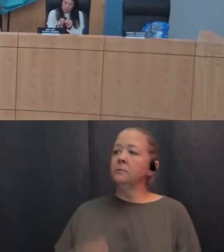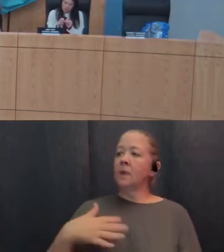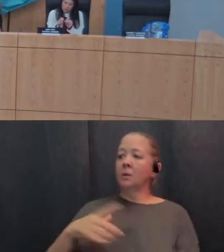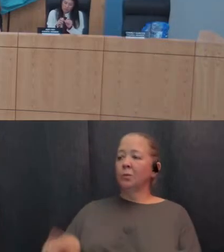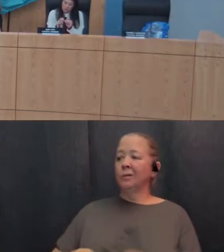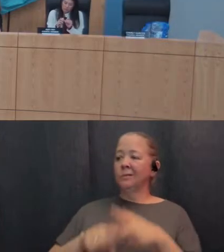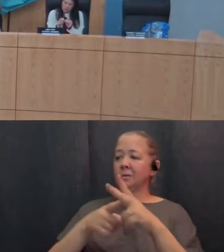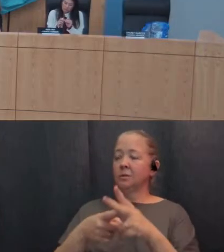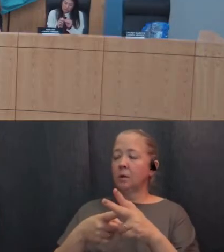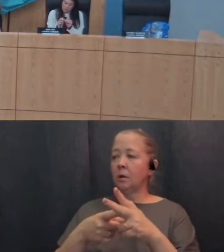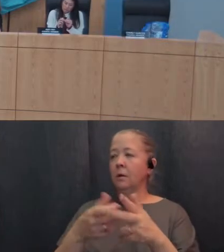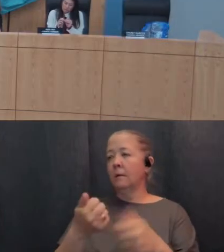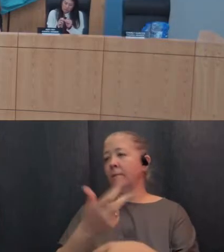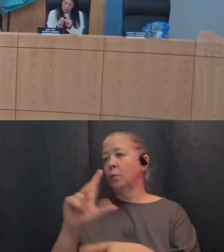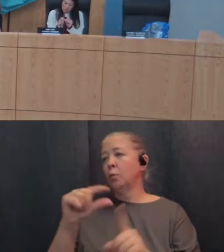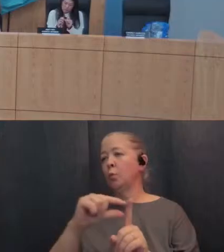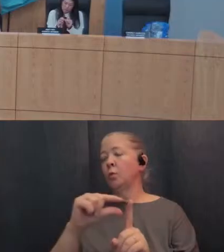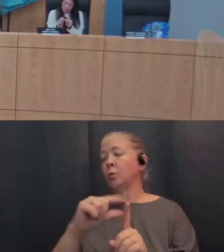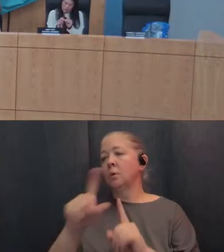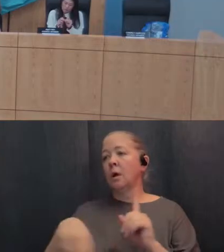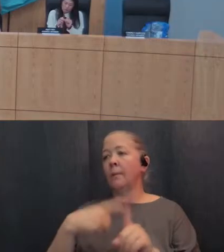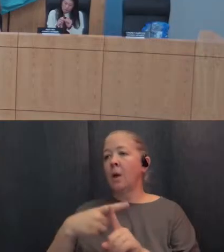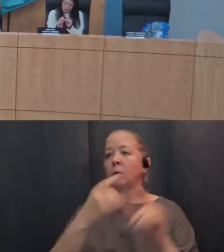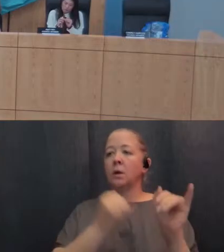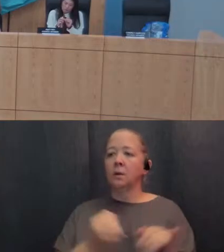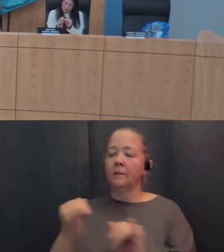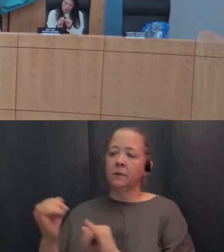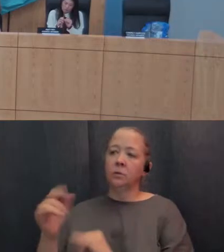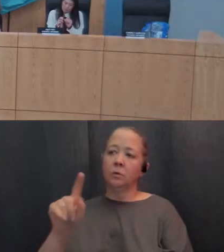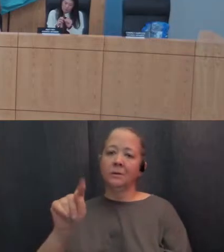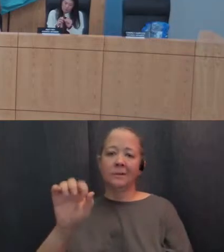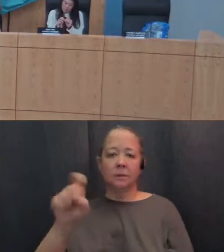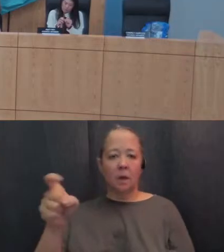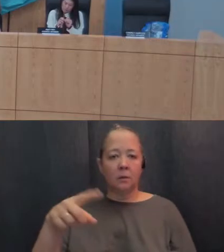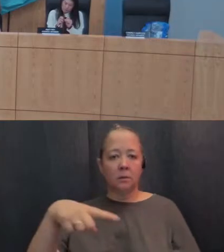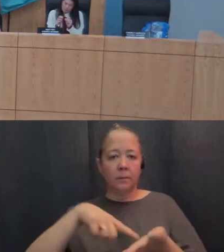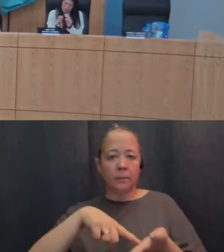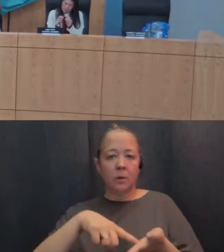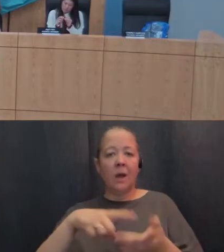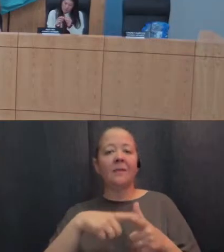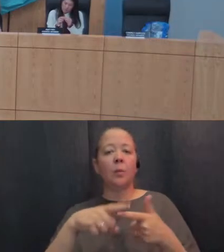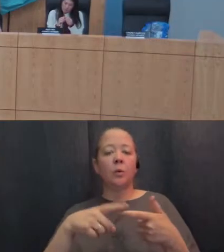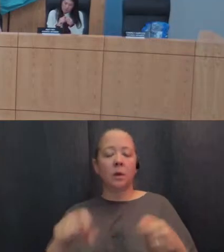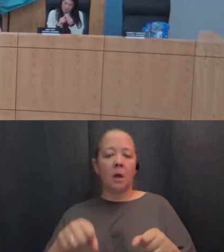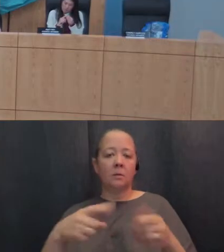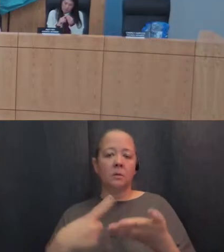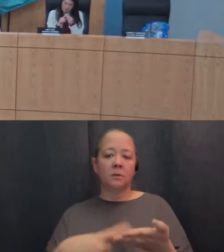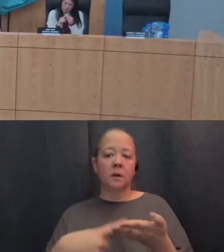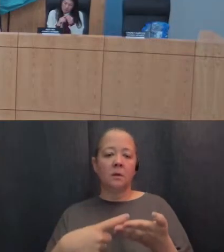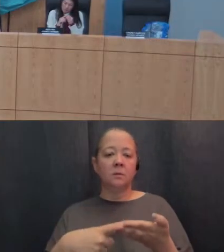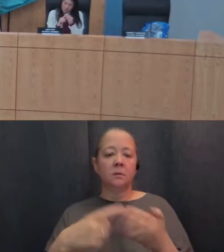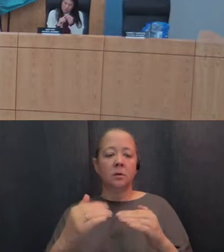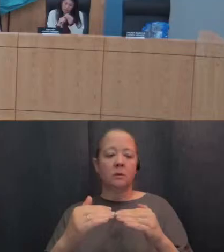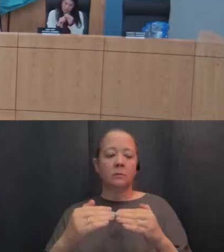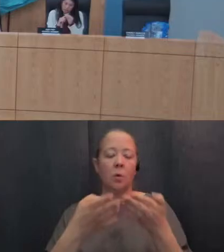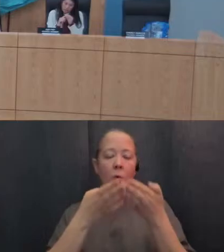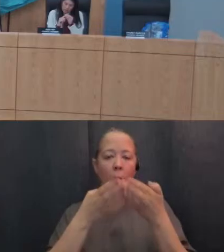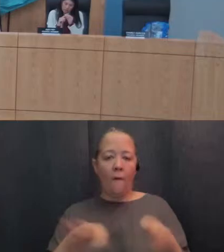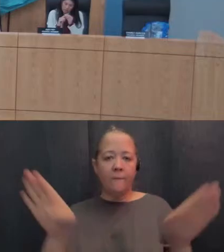tax bills, and then we can talk about the overall revenue for the town. So we're all paying